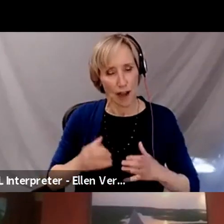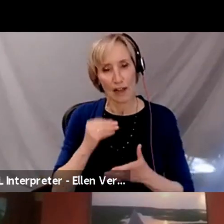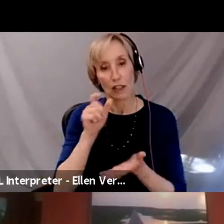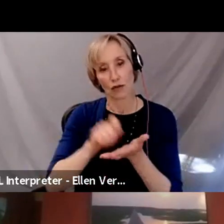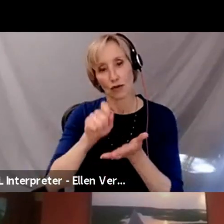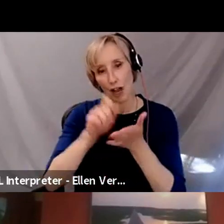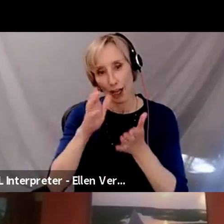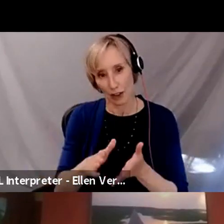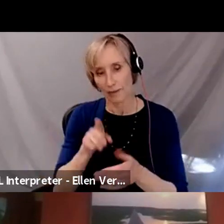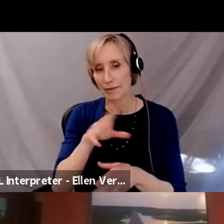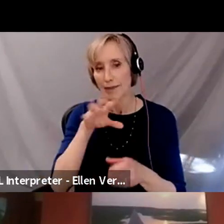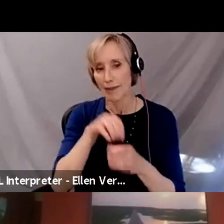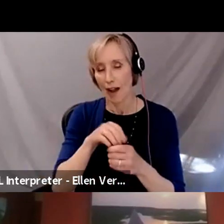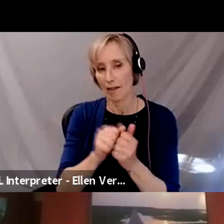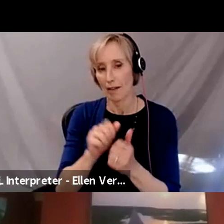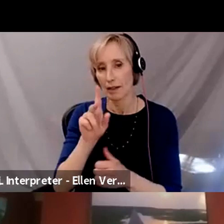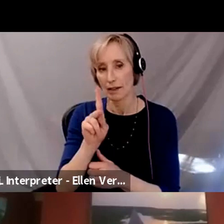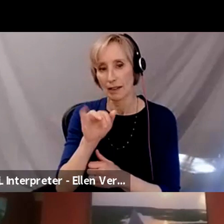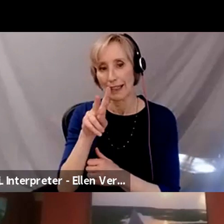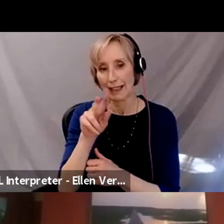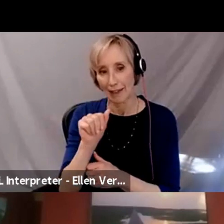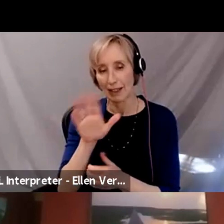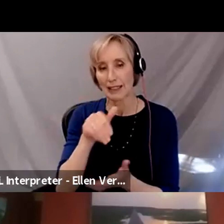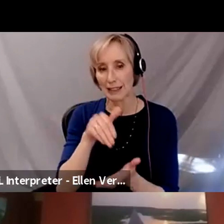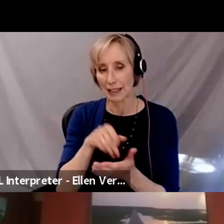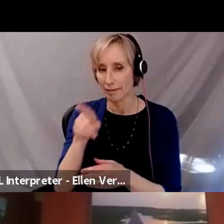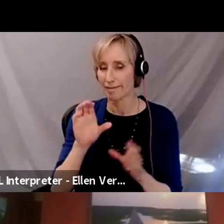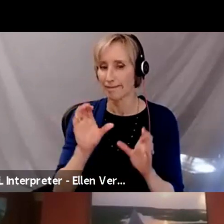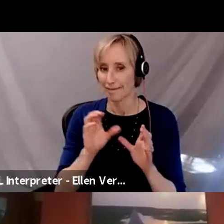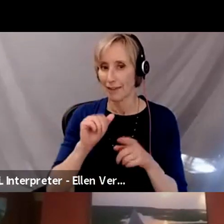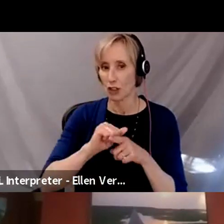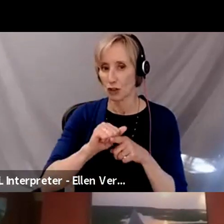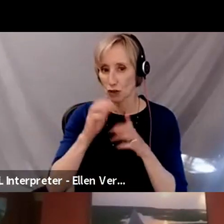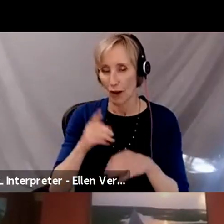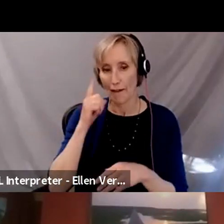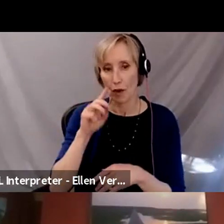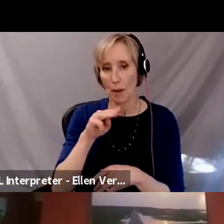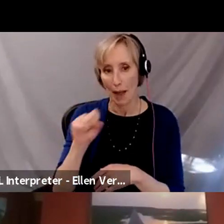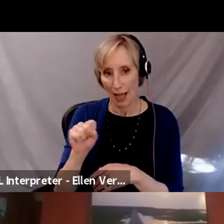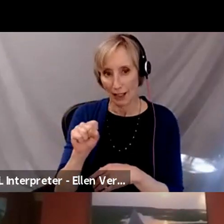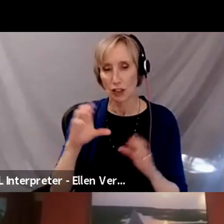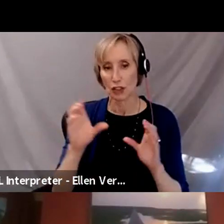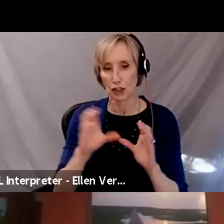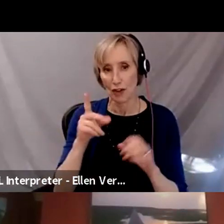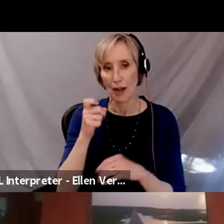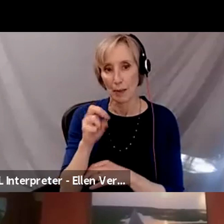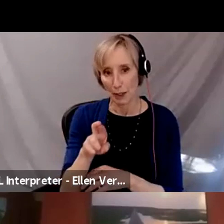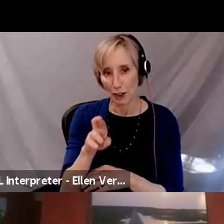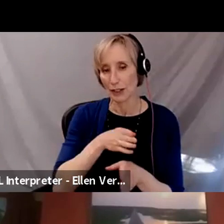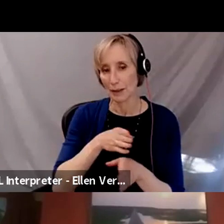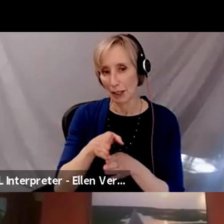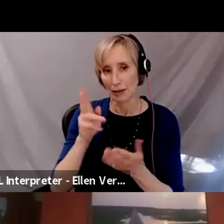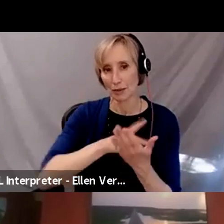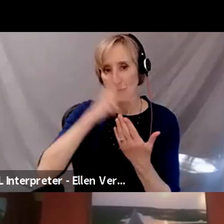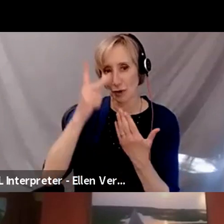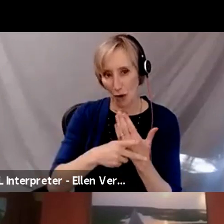Kiva Centers as a certified trainer for the Massachusetts Certified Peer Specialist Program. They